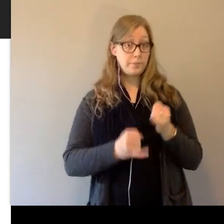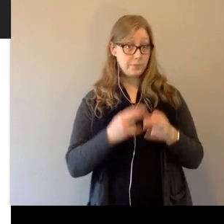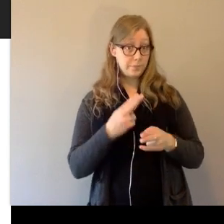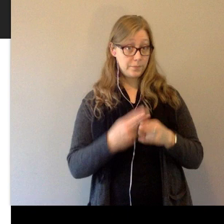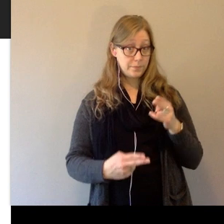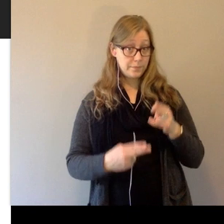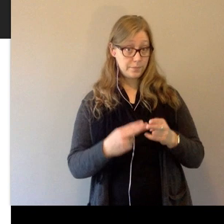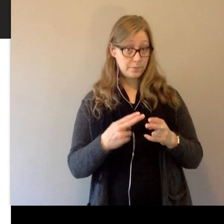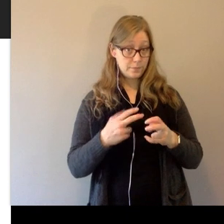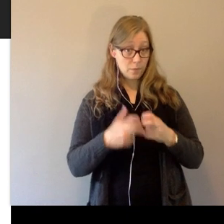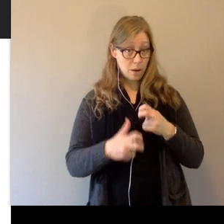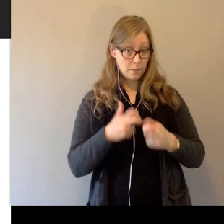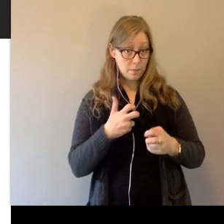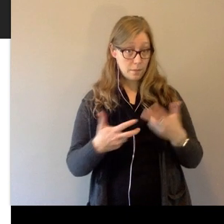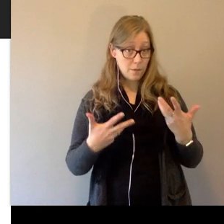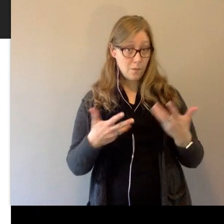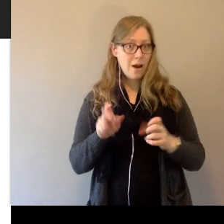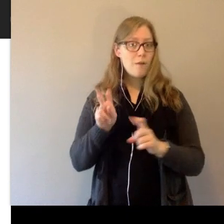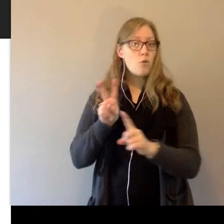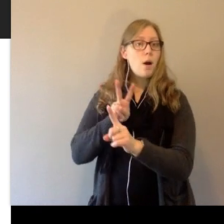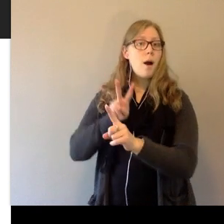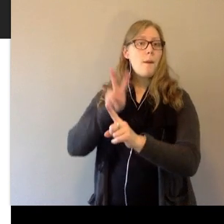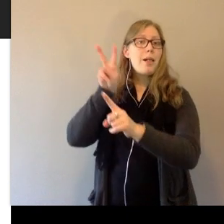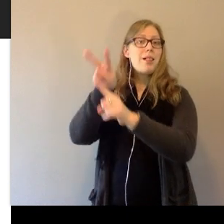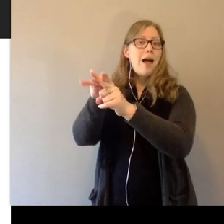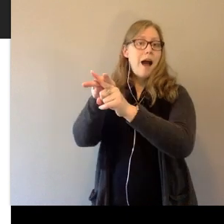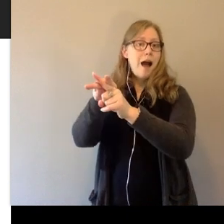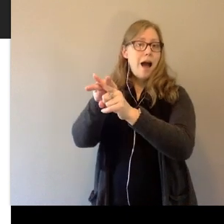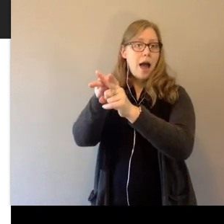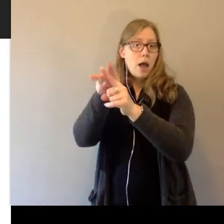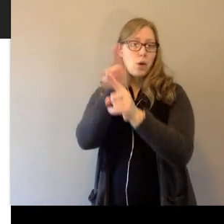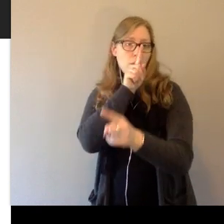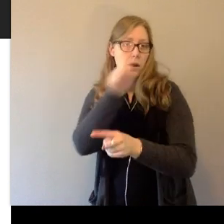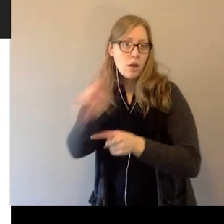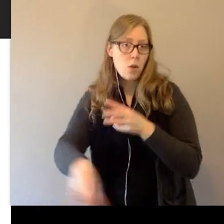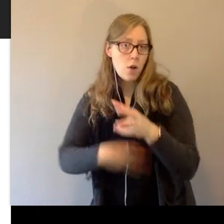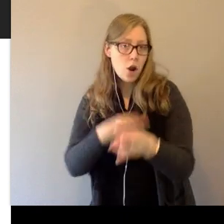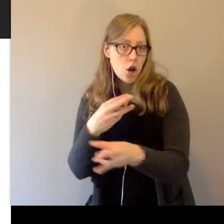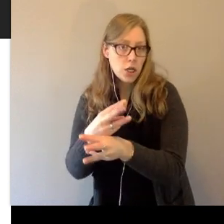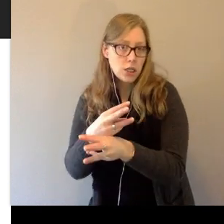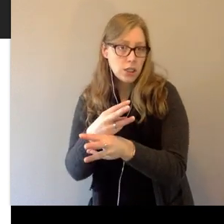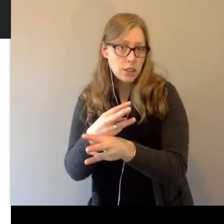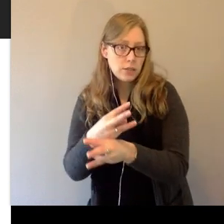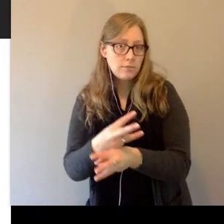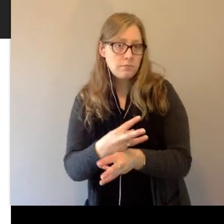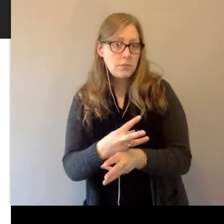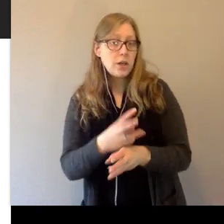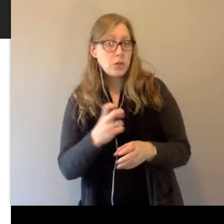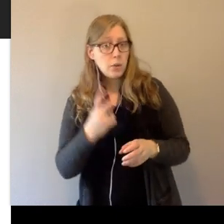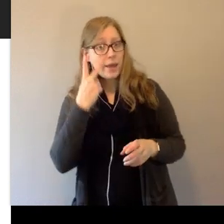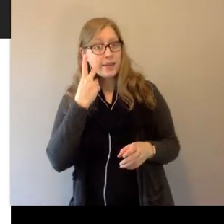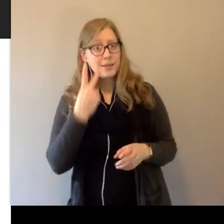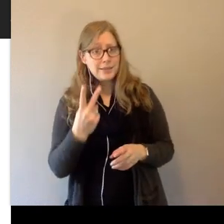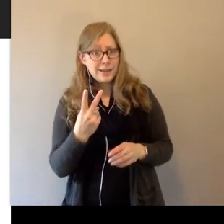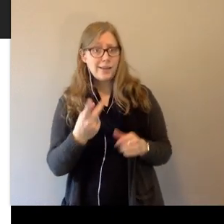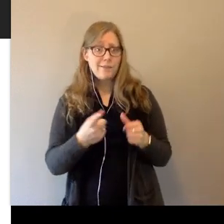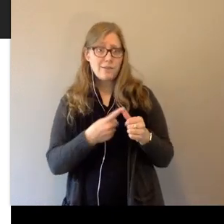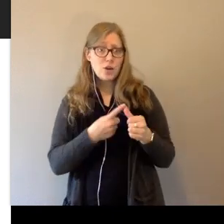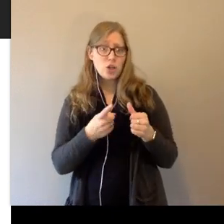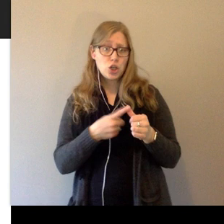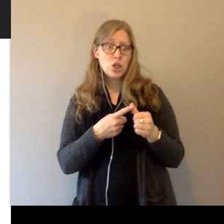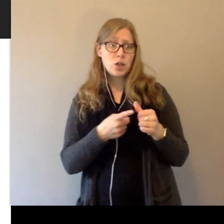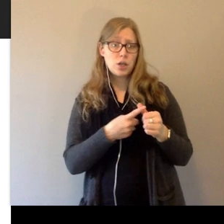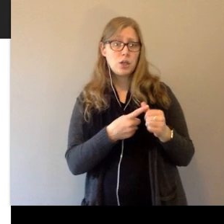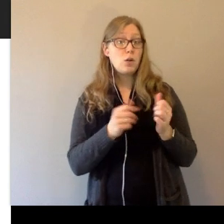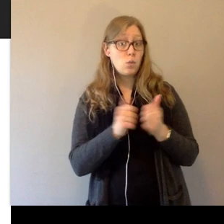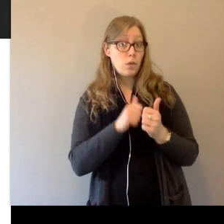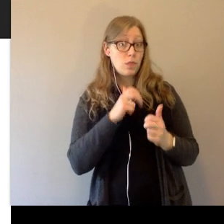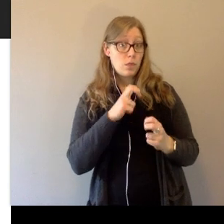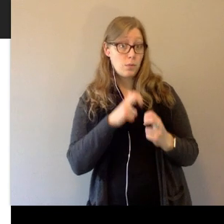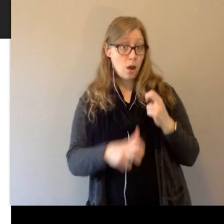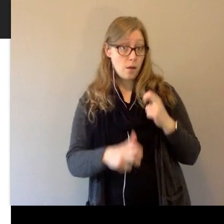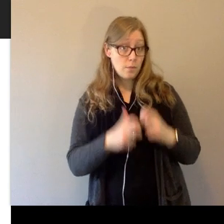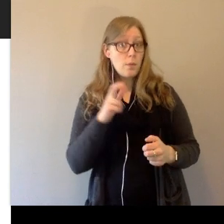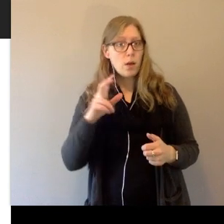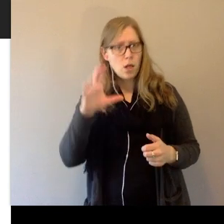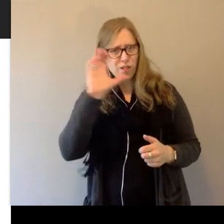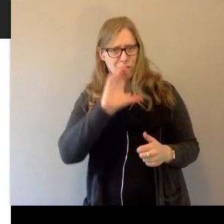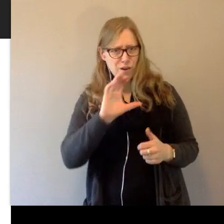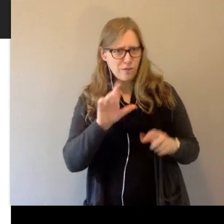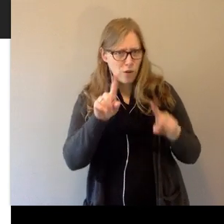application problem. And you can see, first of all, in these problems, look for a triangle. So we can see the triangle